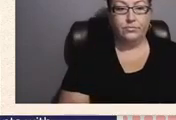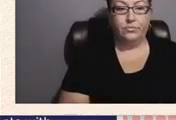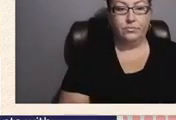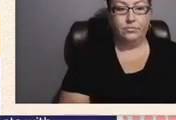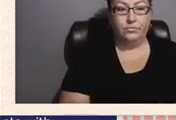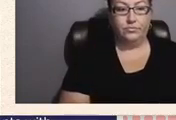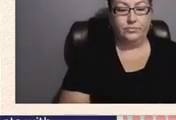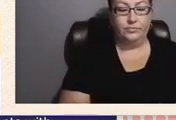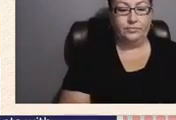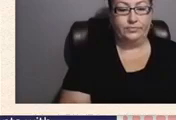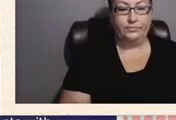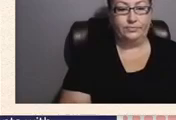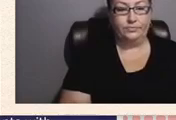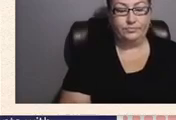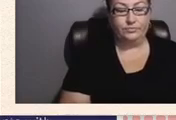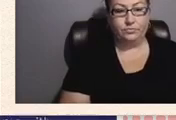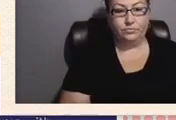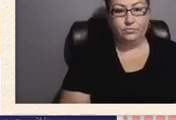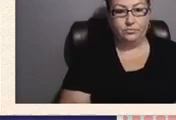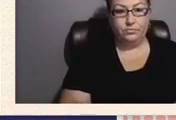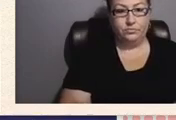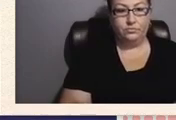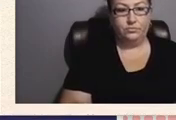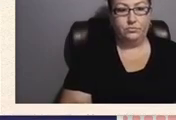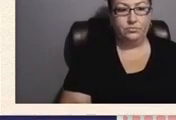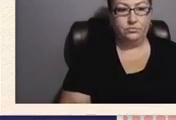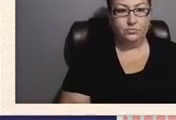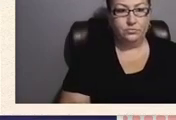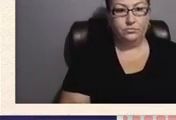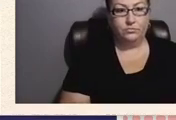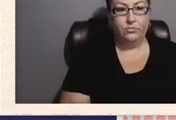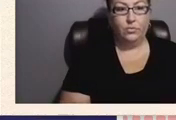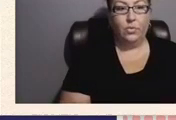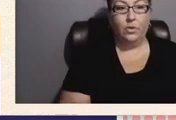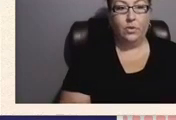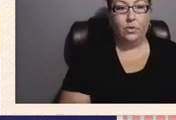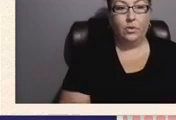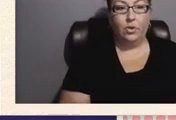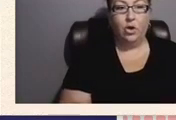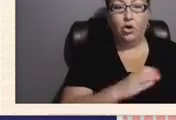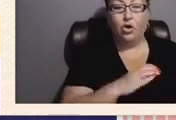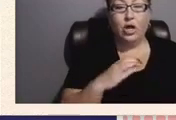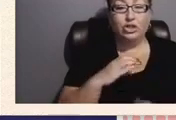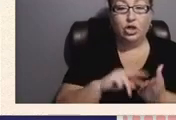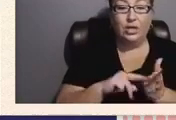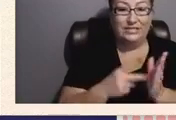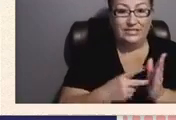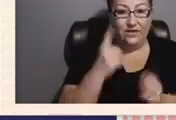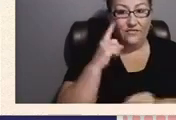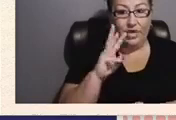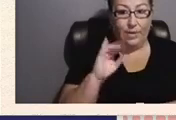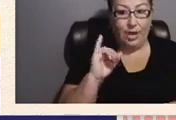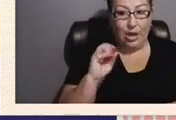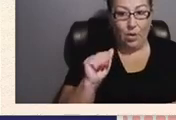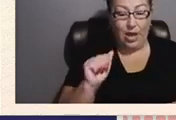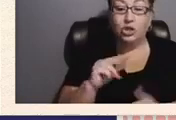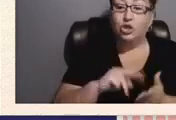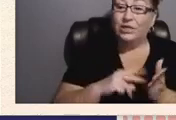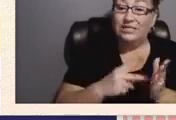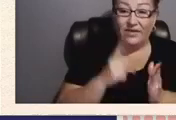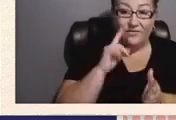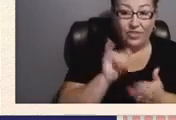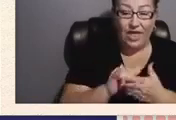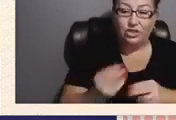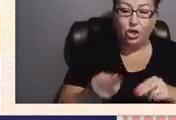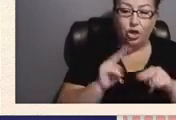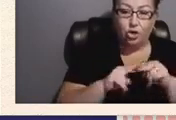Congressional intent for WIOA. So the intent for this was to increase the focus